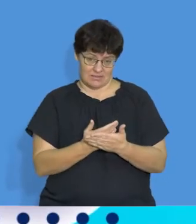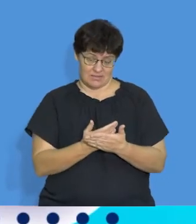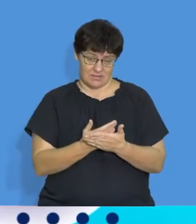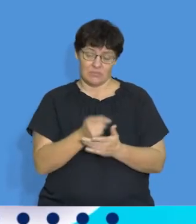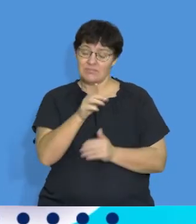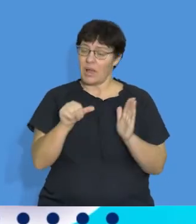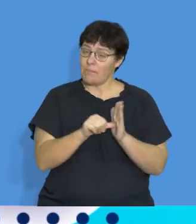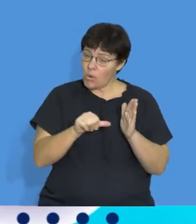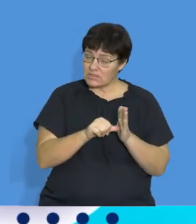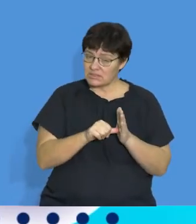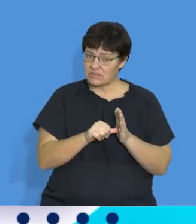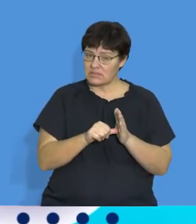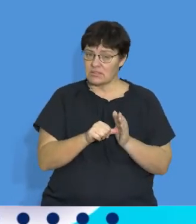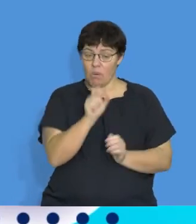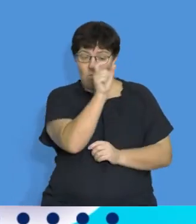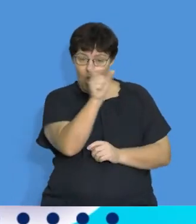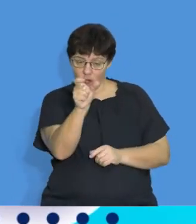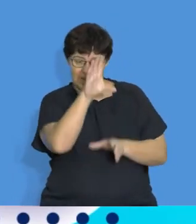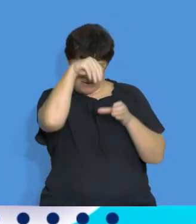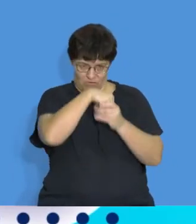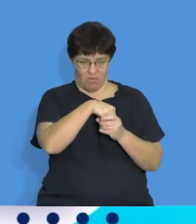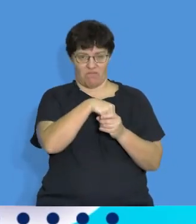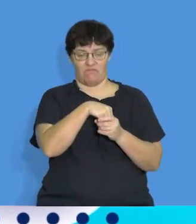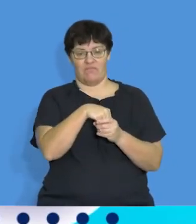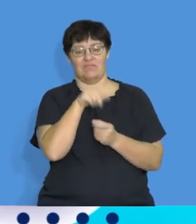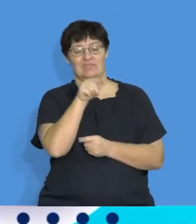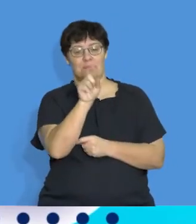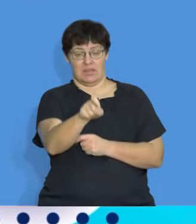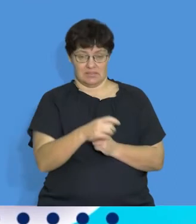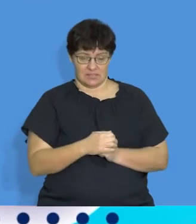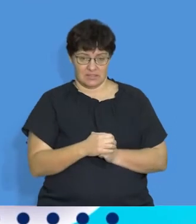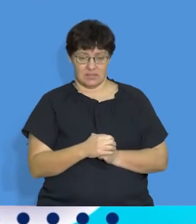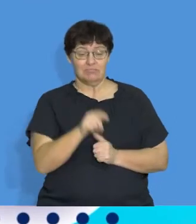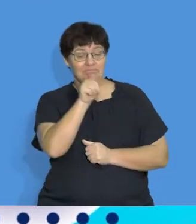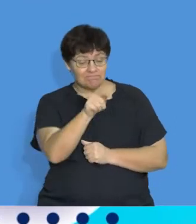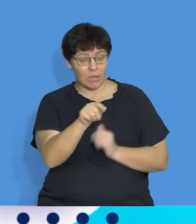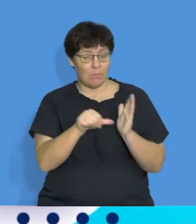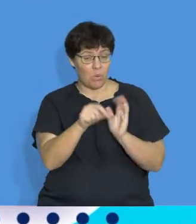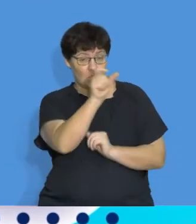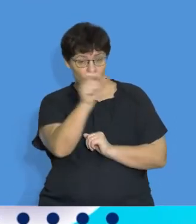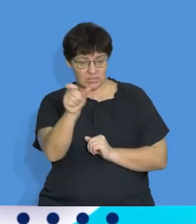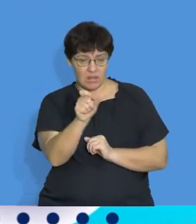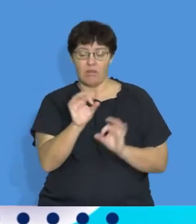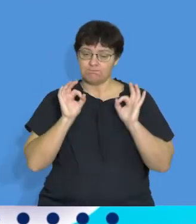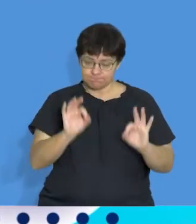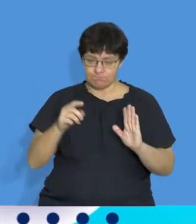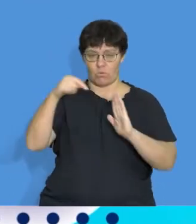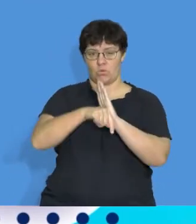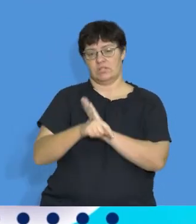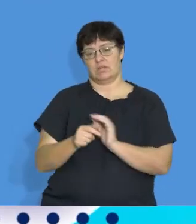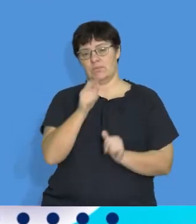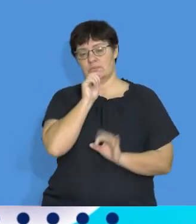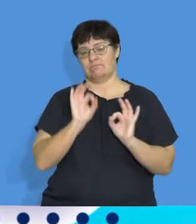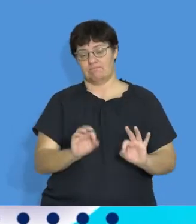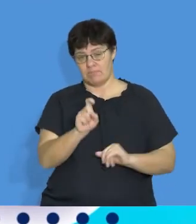terms that you must include in the definition, as well as you must also use those keywords in the correct context. So this has a lot to do